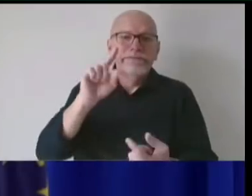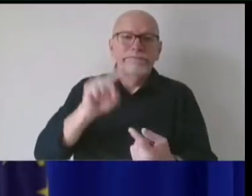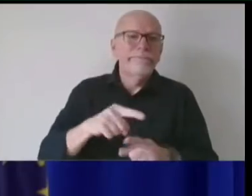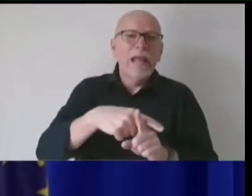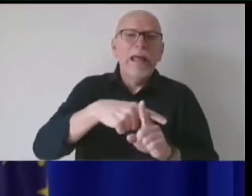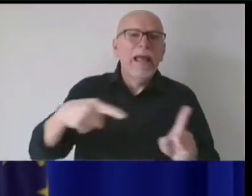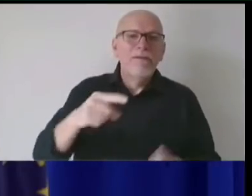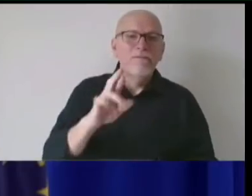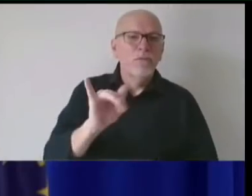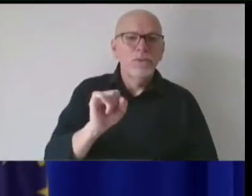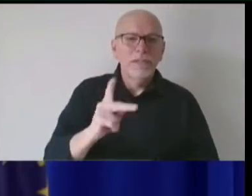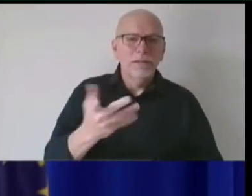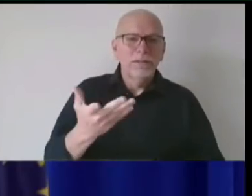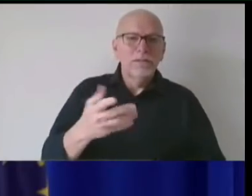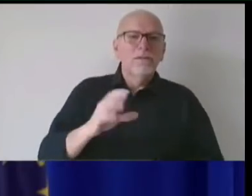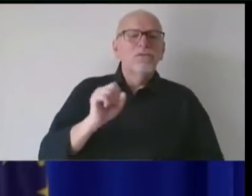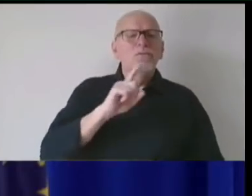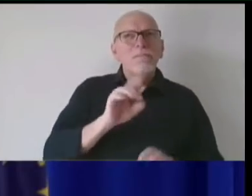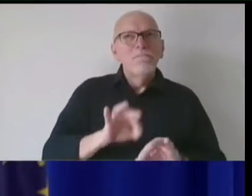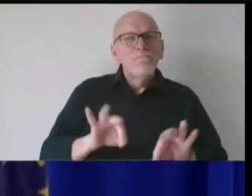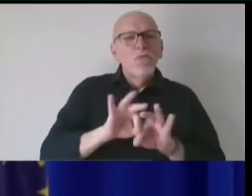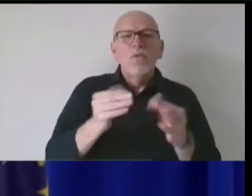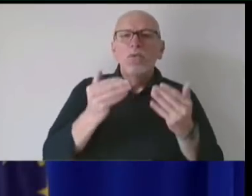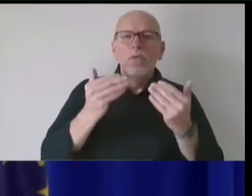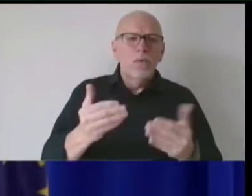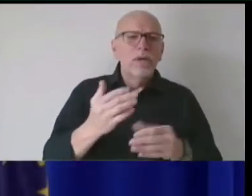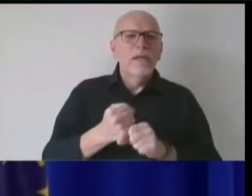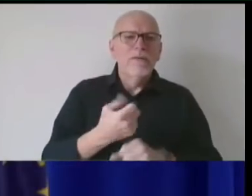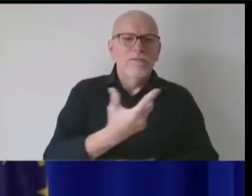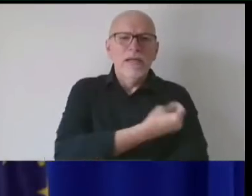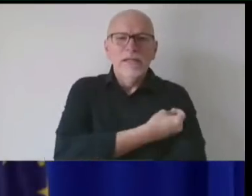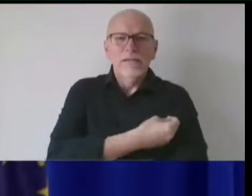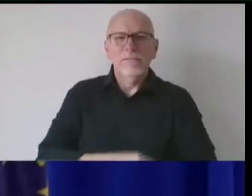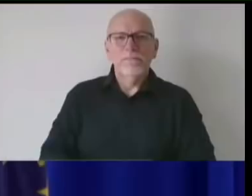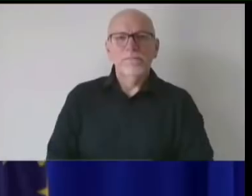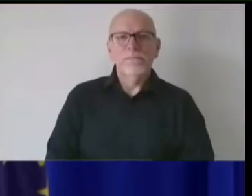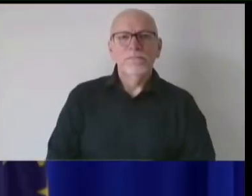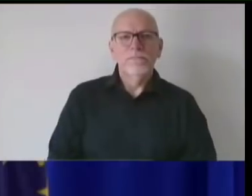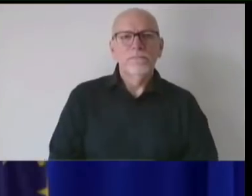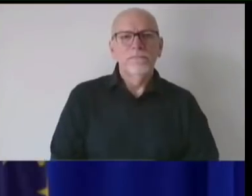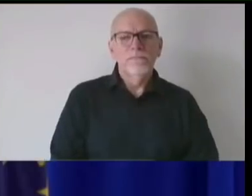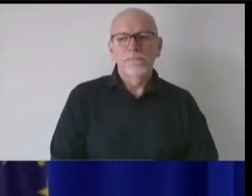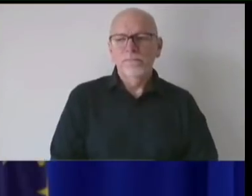still really important to go ahead and get vaccinated.